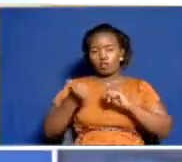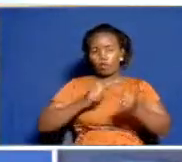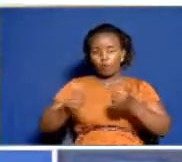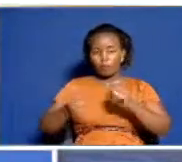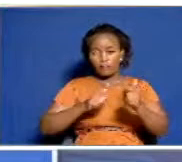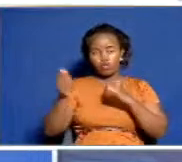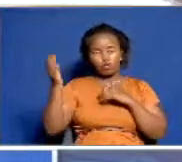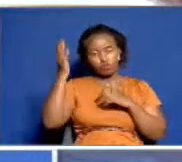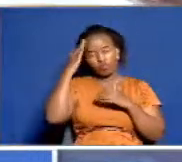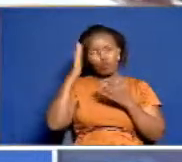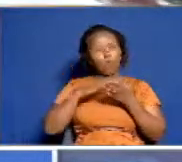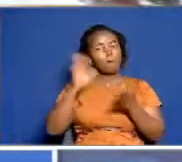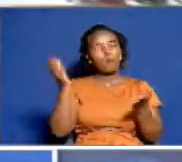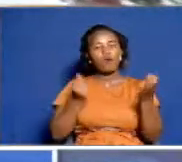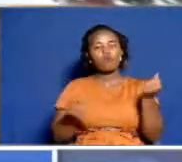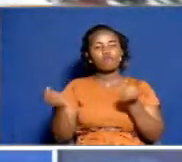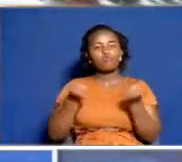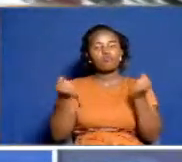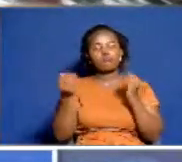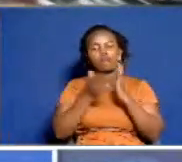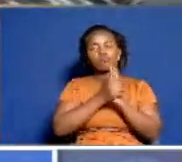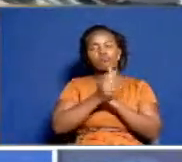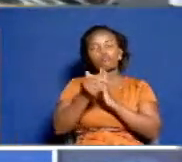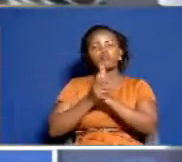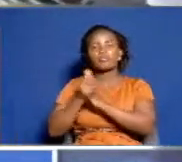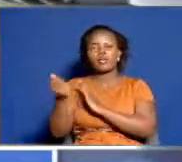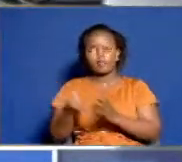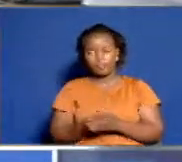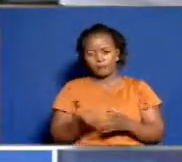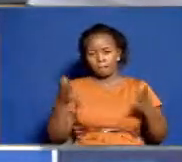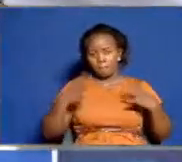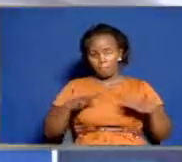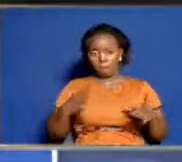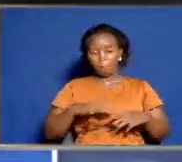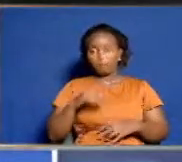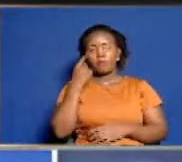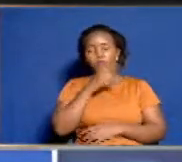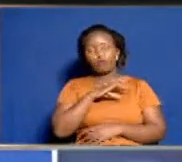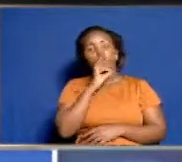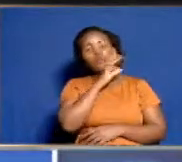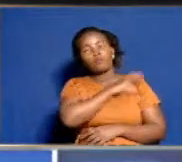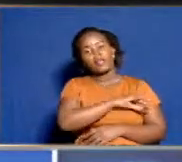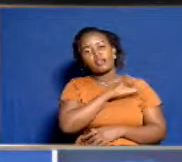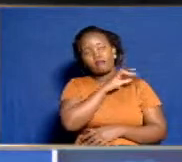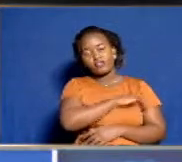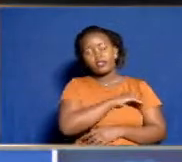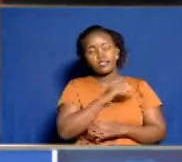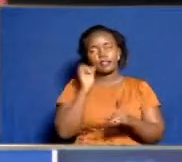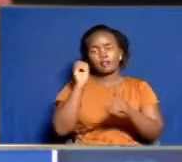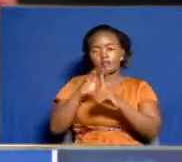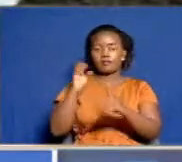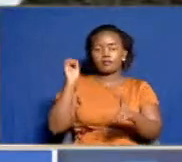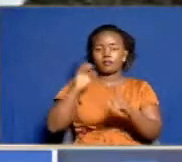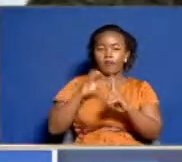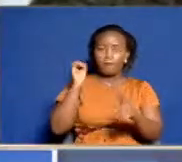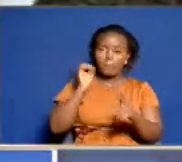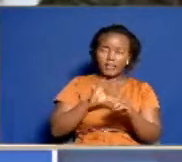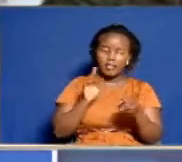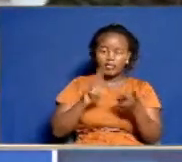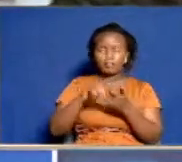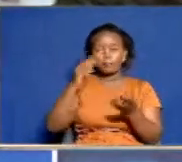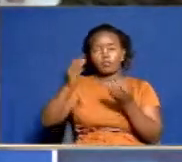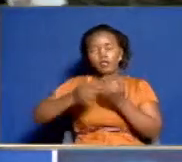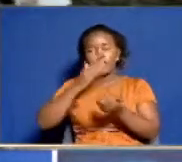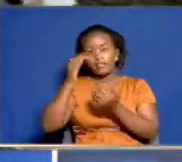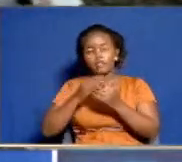most promising rallying talent. Those identified benefit from world-class training and mentorship, nurturing a new